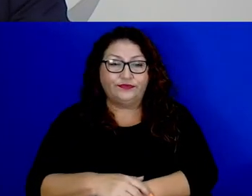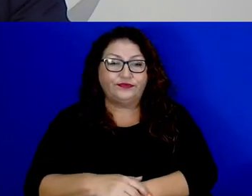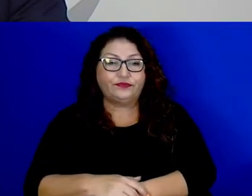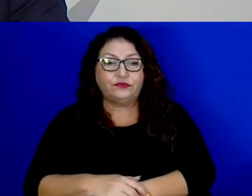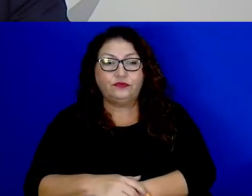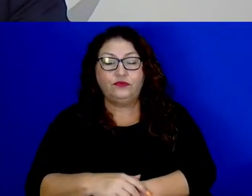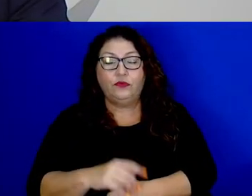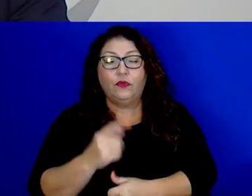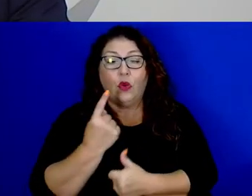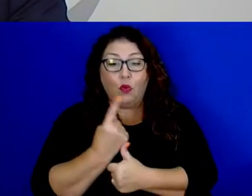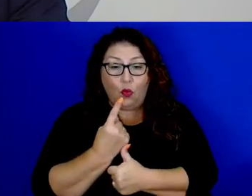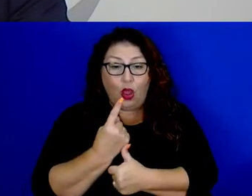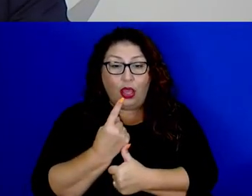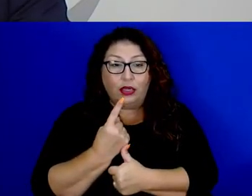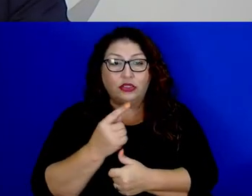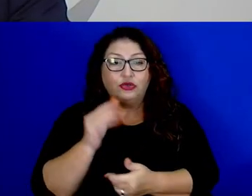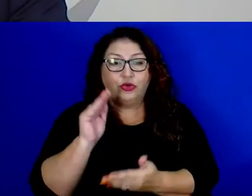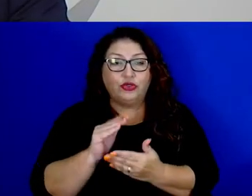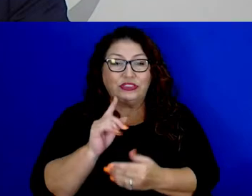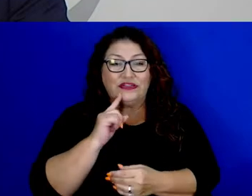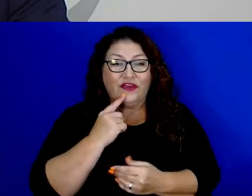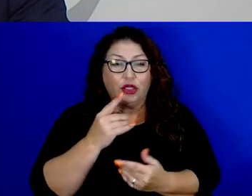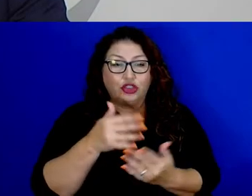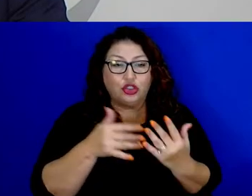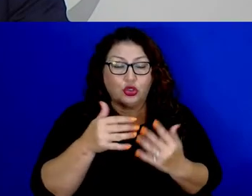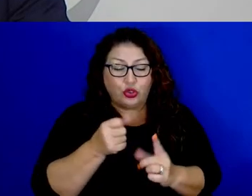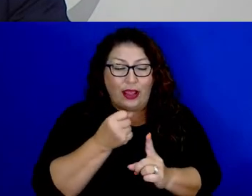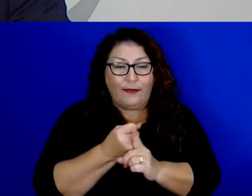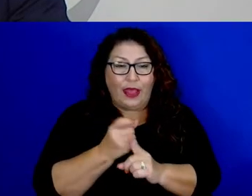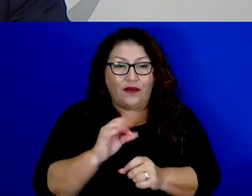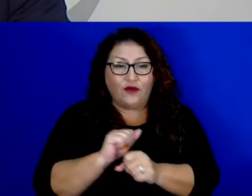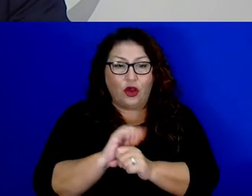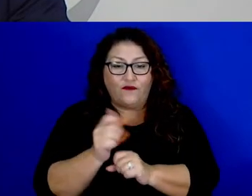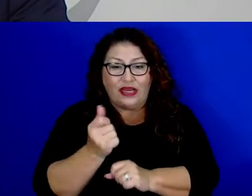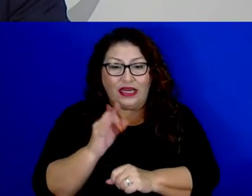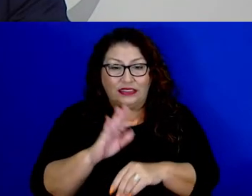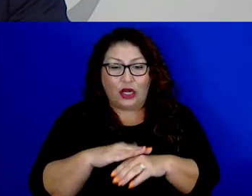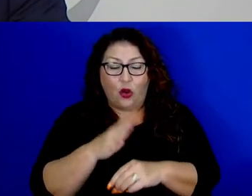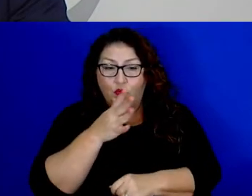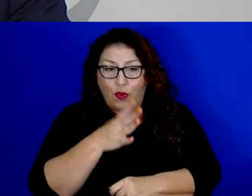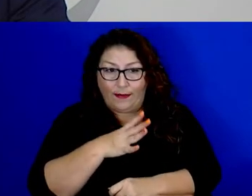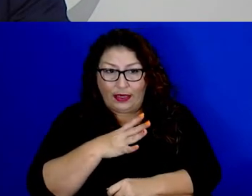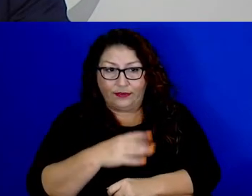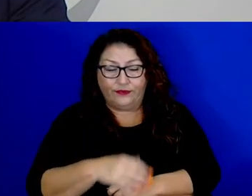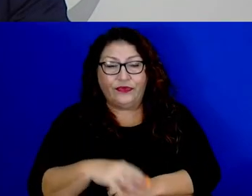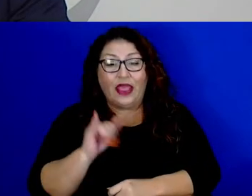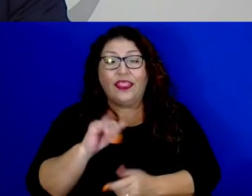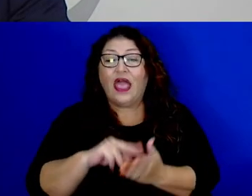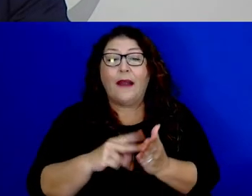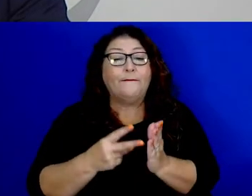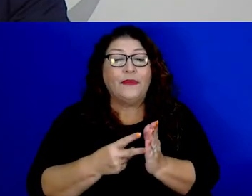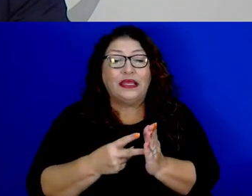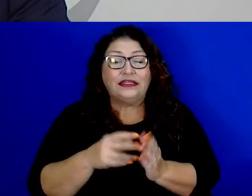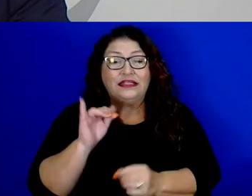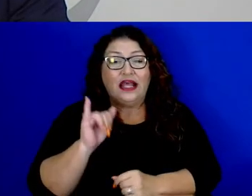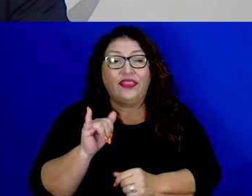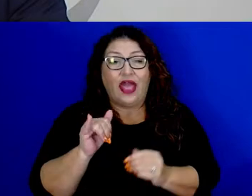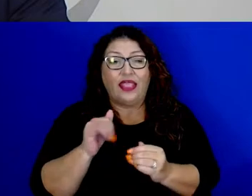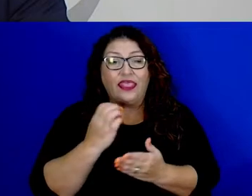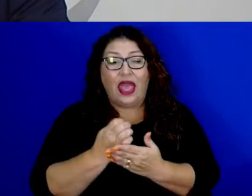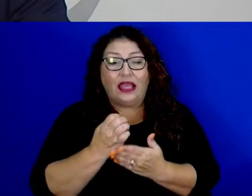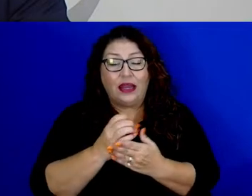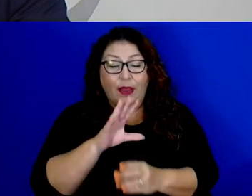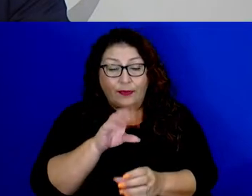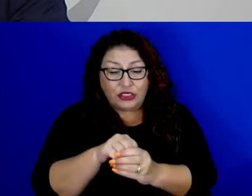severe socio-economic impact of COVID-19 on women. This means that their economic participation needs to